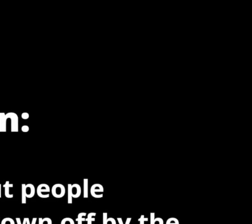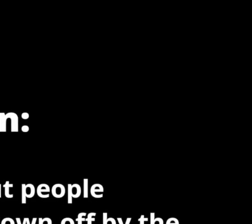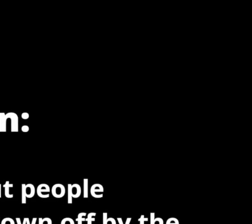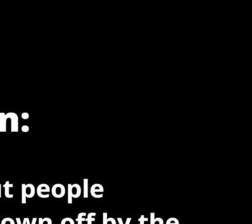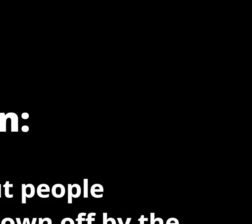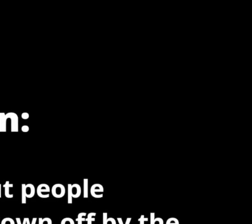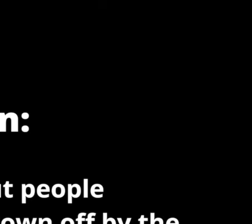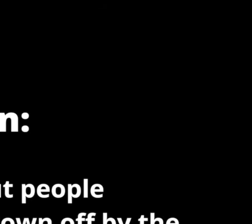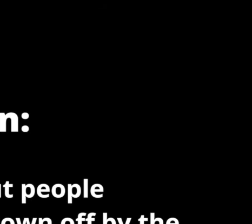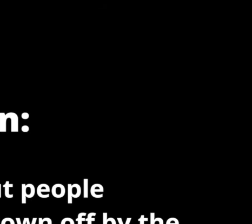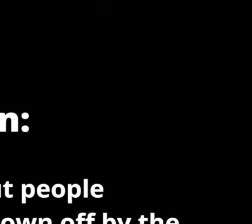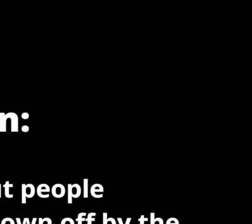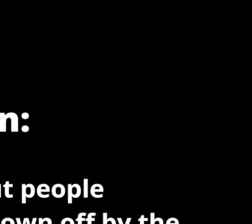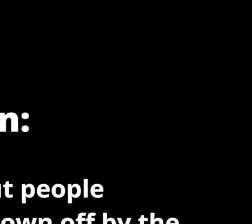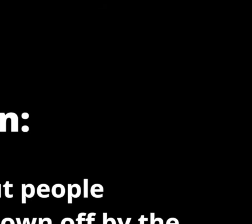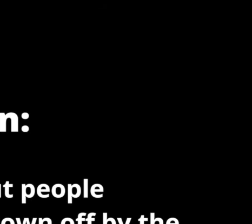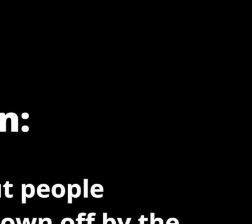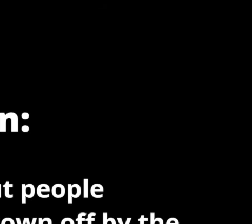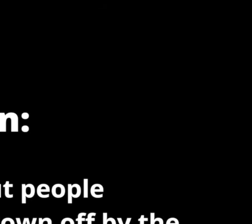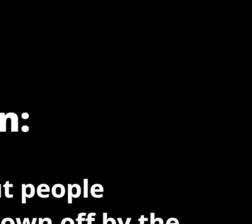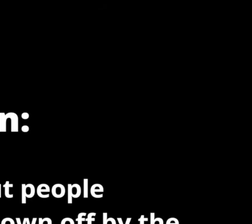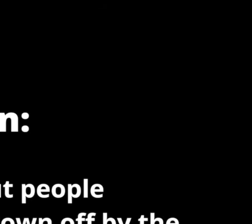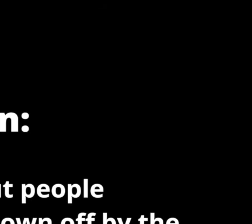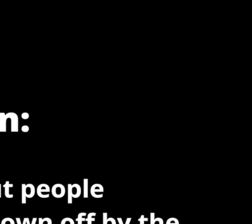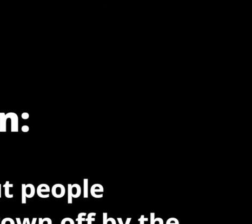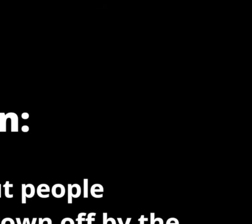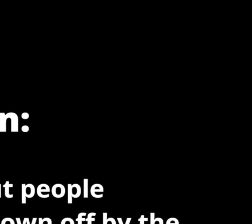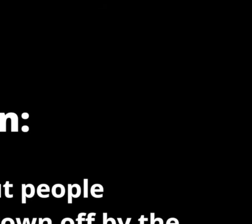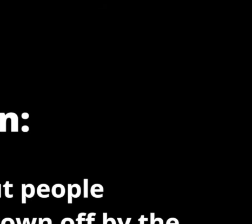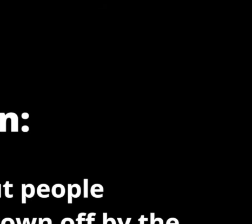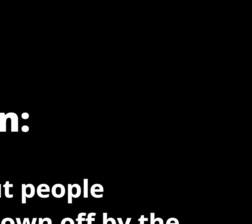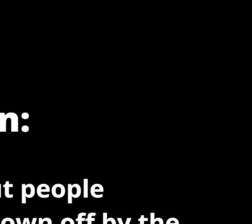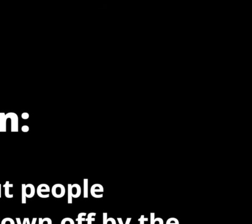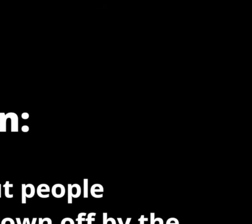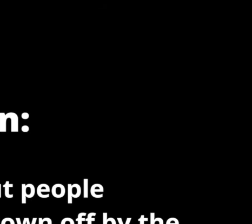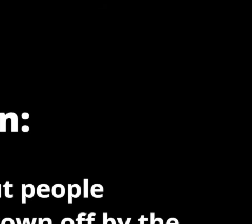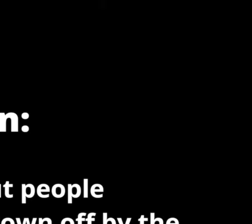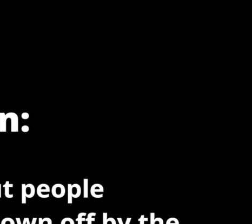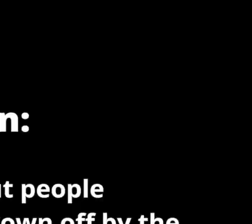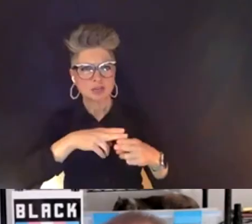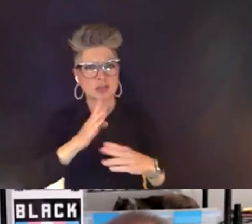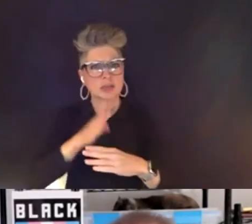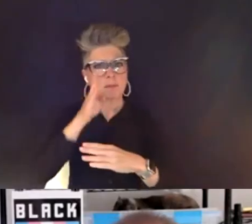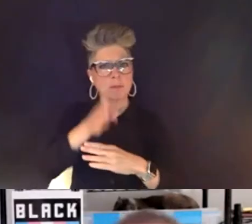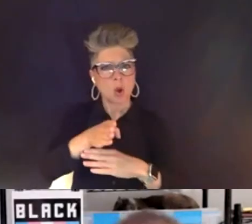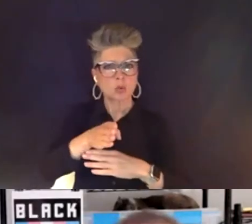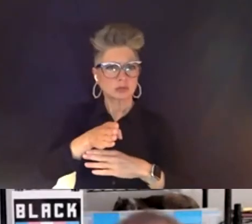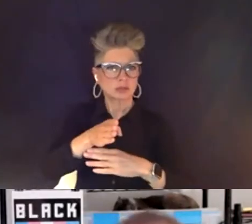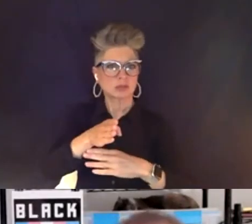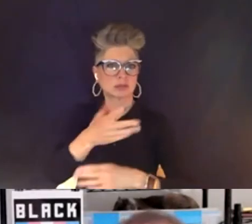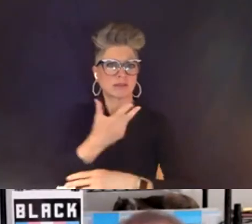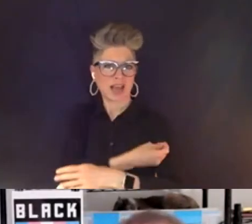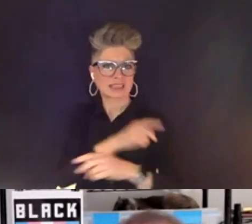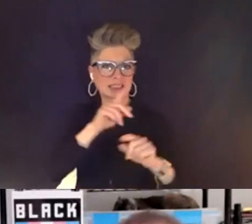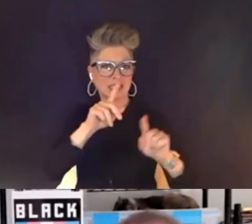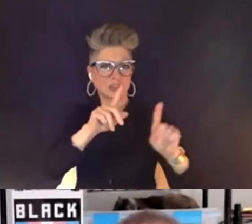you know anything about this? It wasn't a symptom measured in post-vaccine surveys I took. Yeah, no, and I